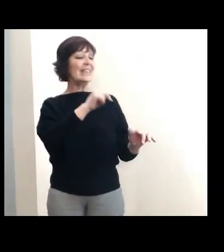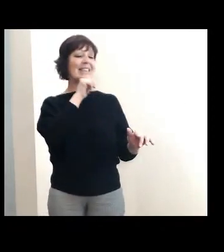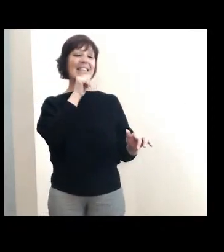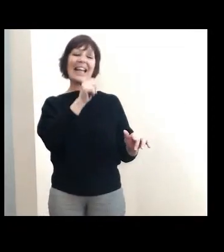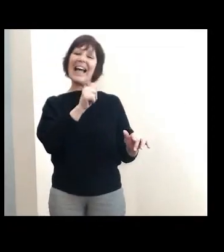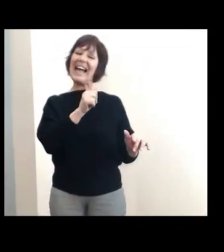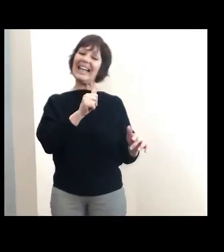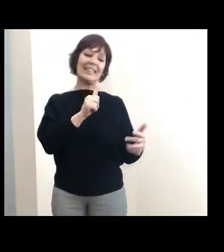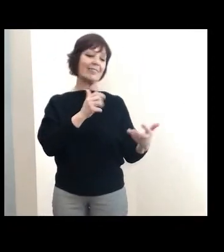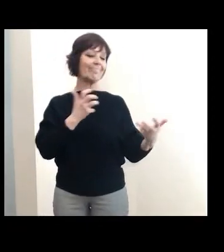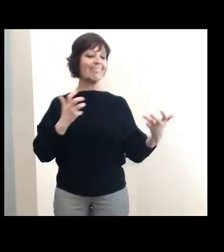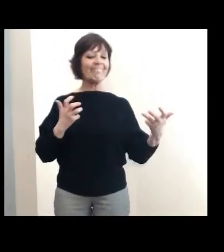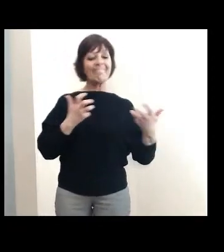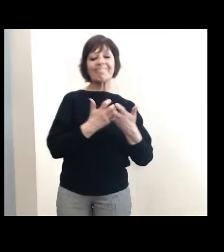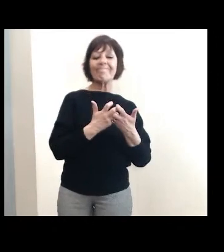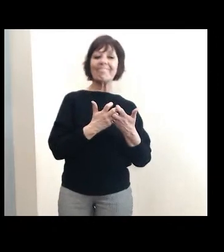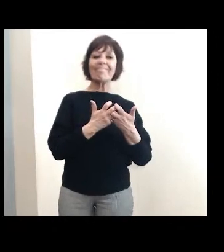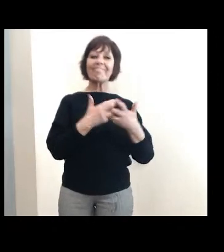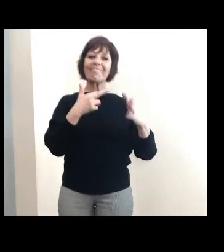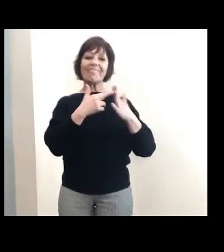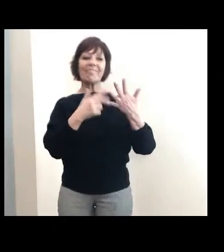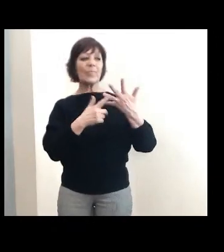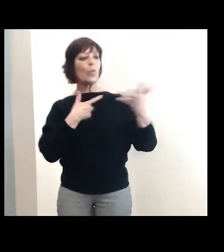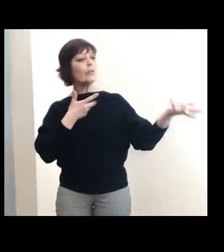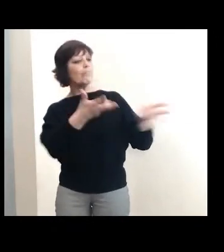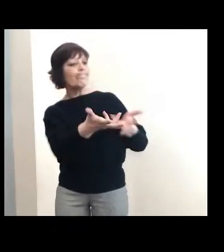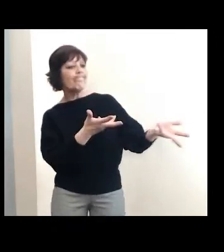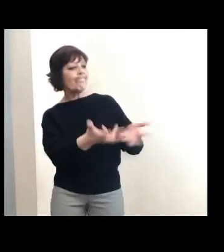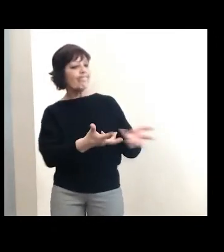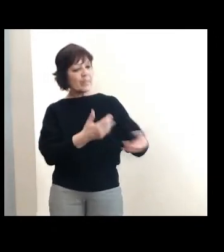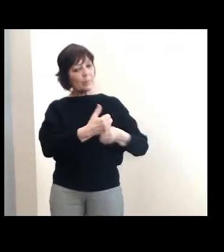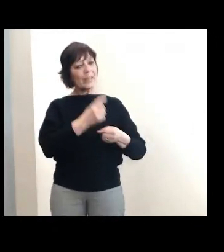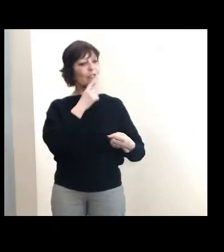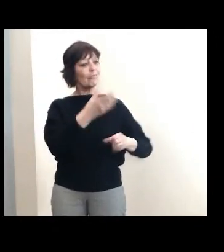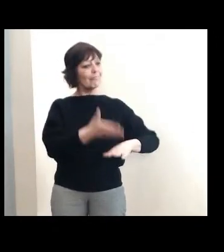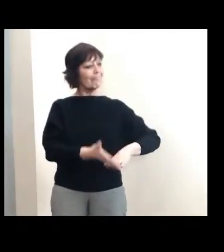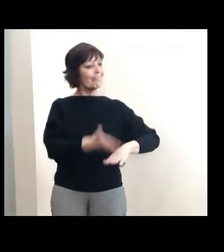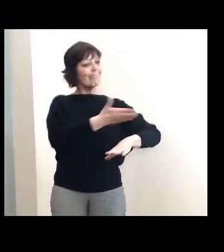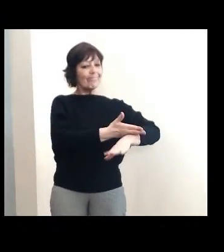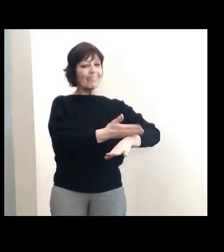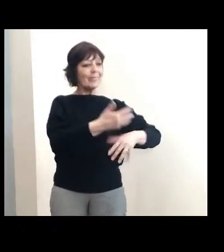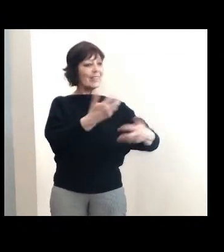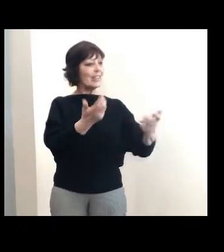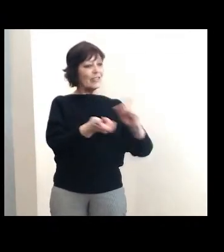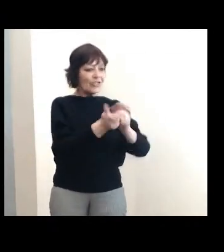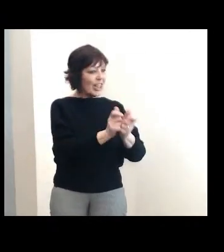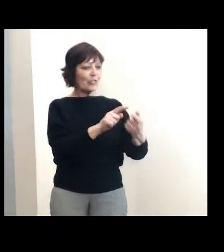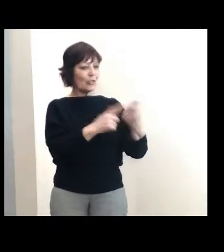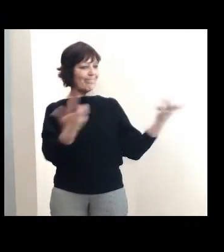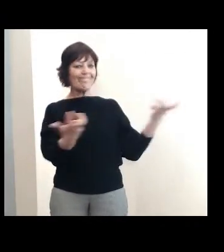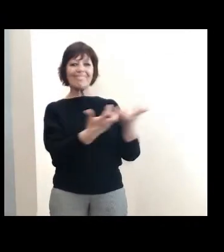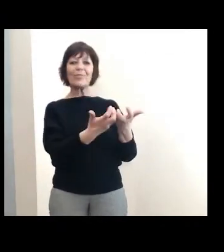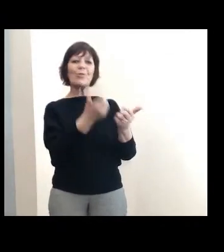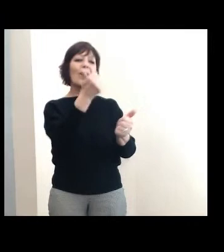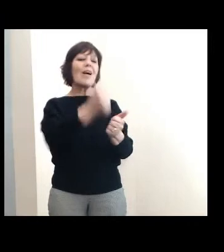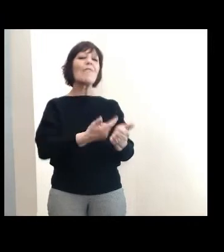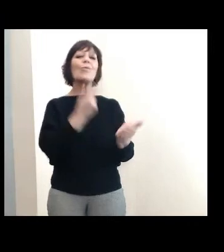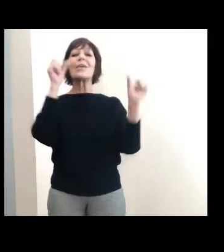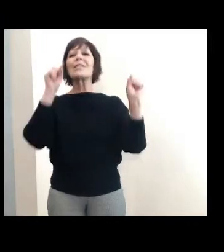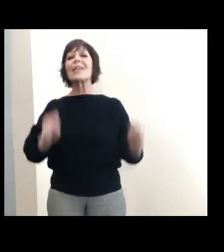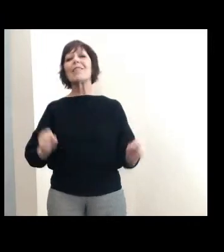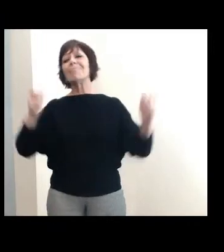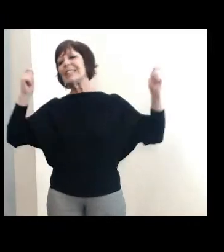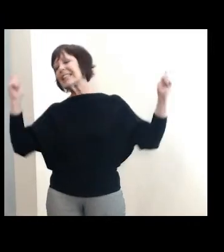criteria for the wedding, we will work with that venue to make sure that they make the appropriate changes so that everybody will be able